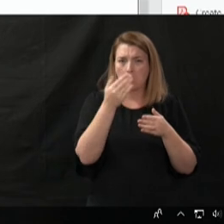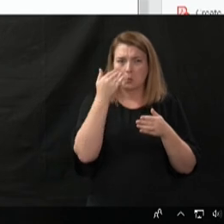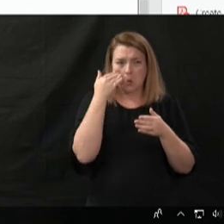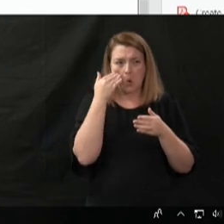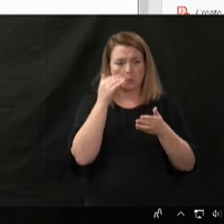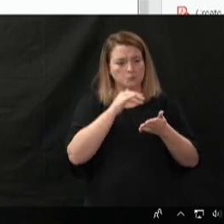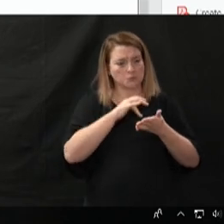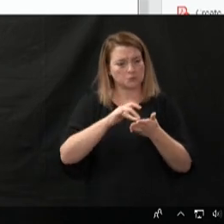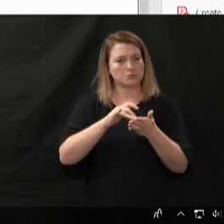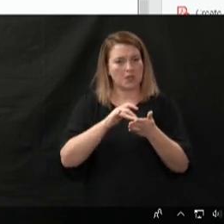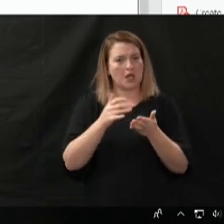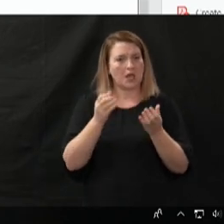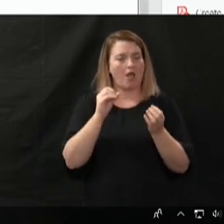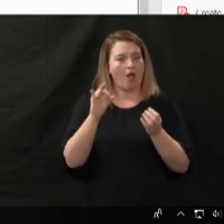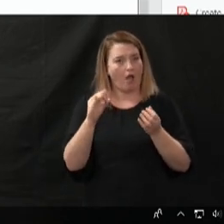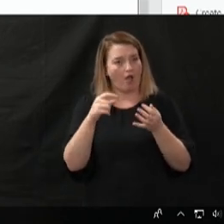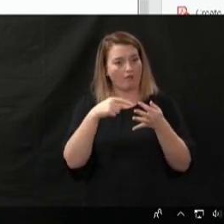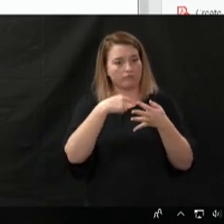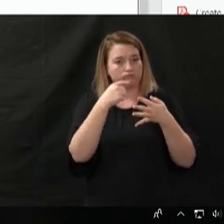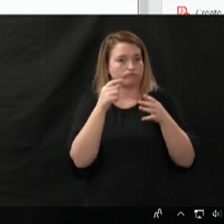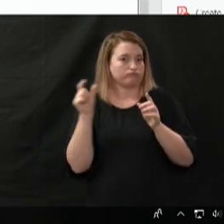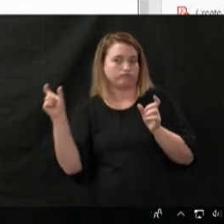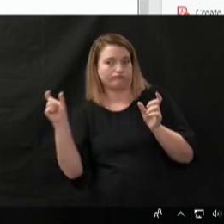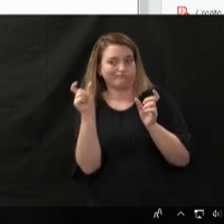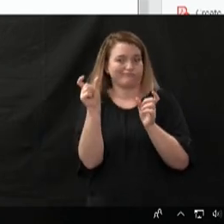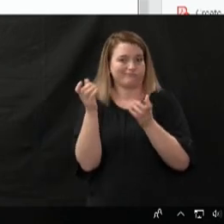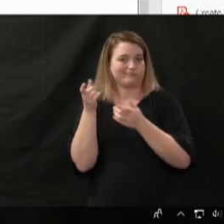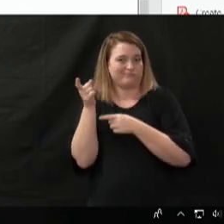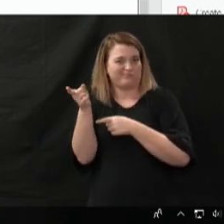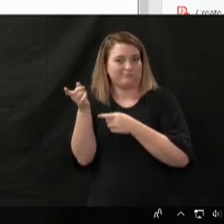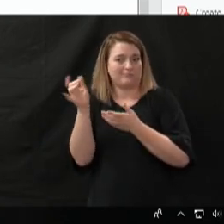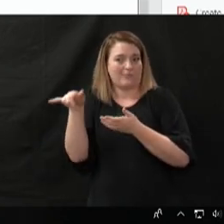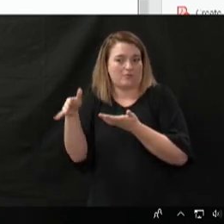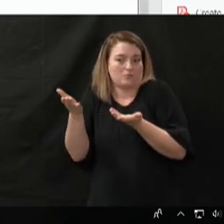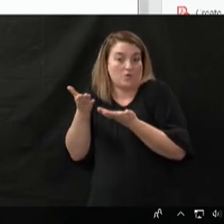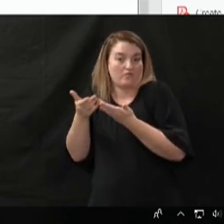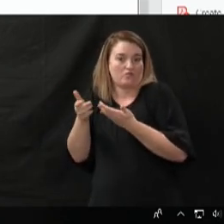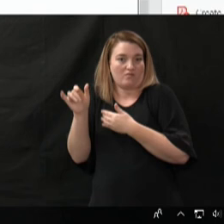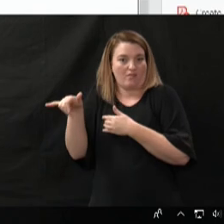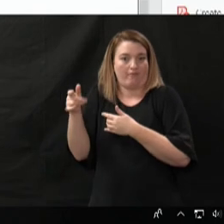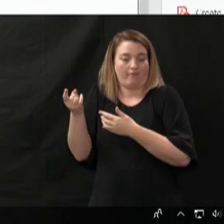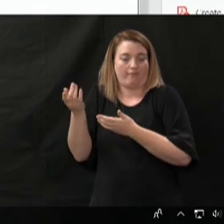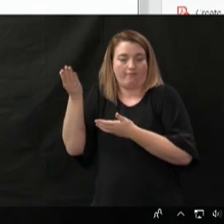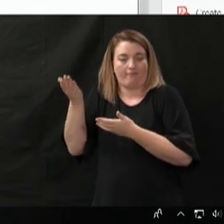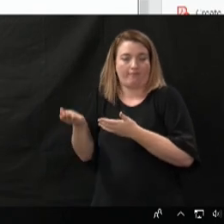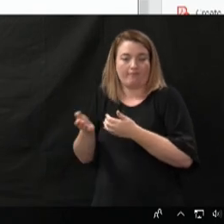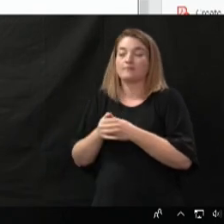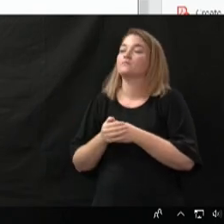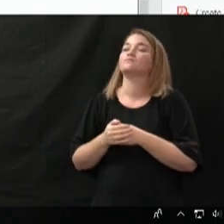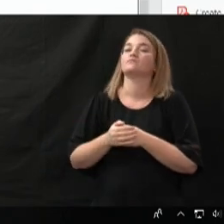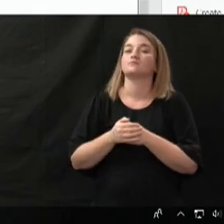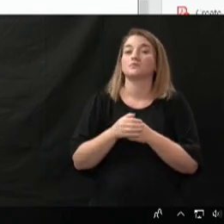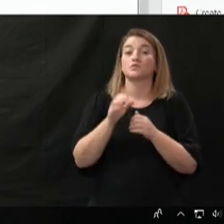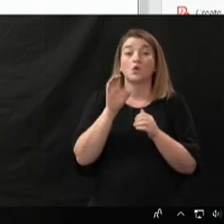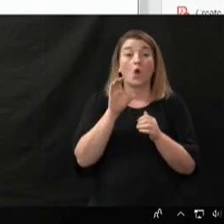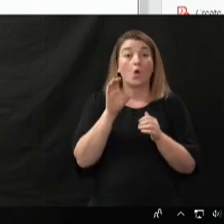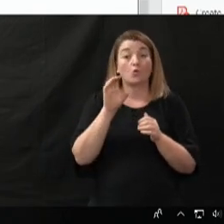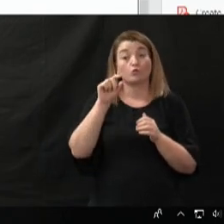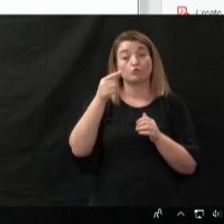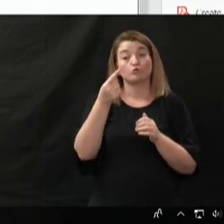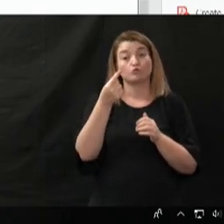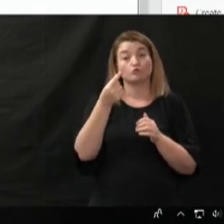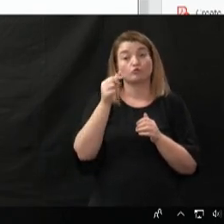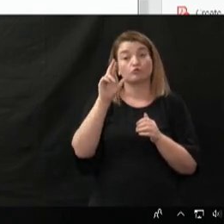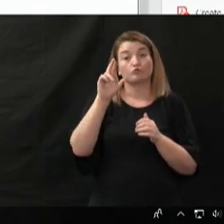of. And then we have graph, which means to write or record. I tell the kids, like a photograph. I mean, like